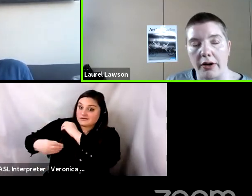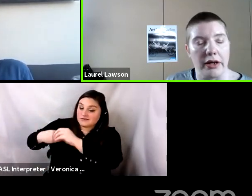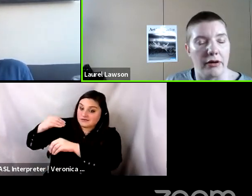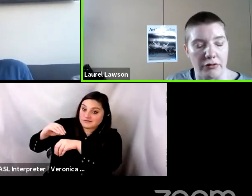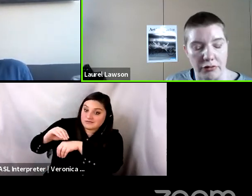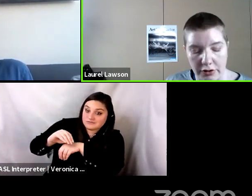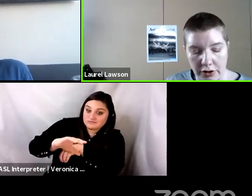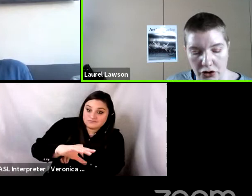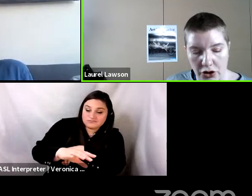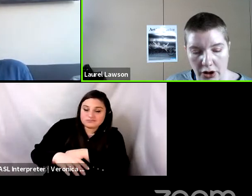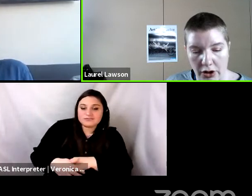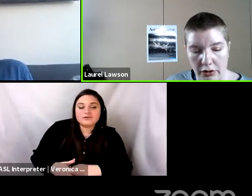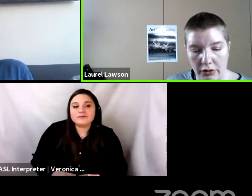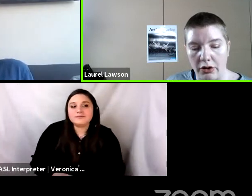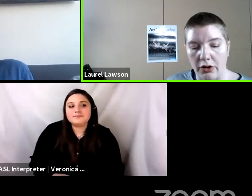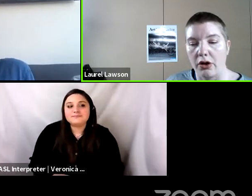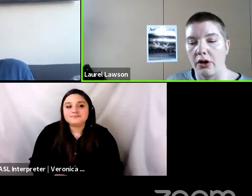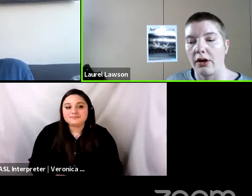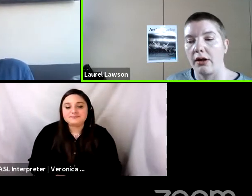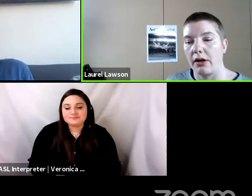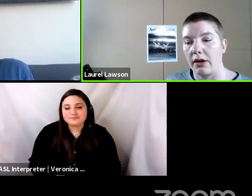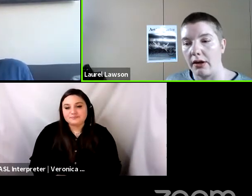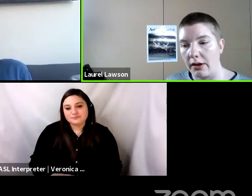the body of tradition